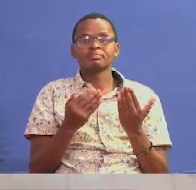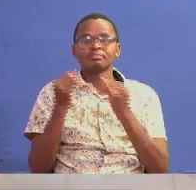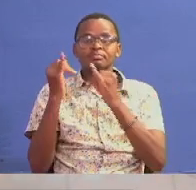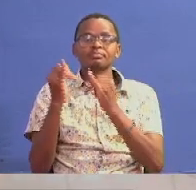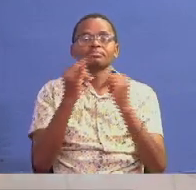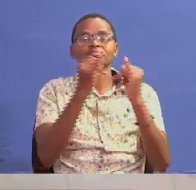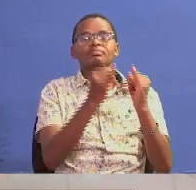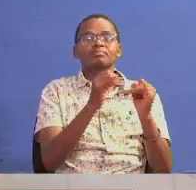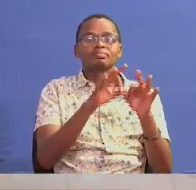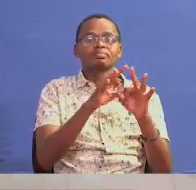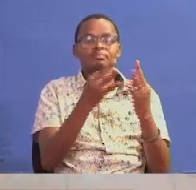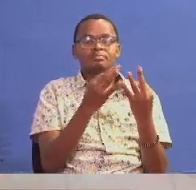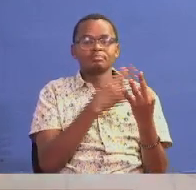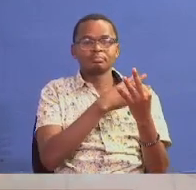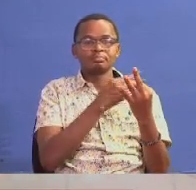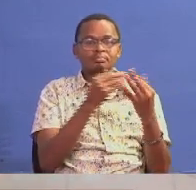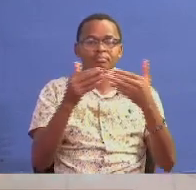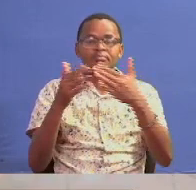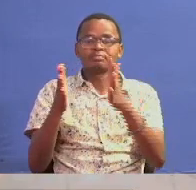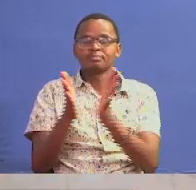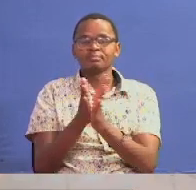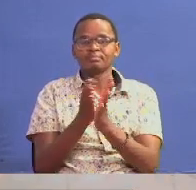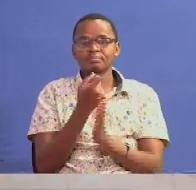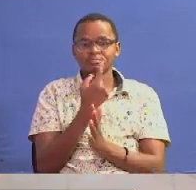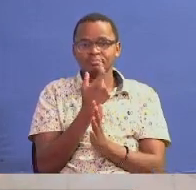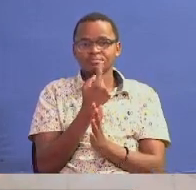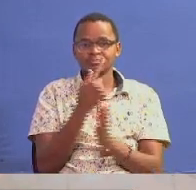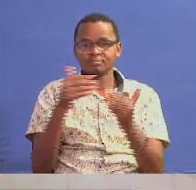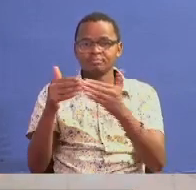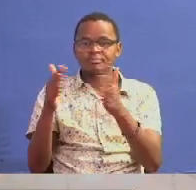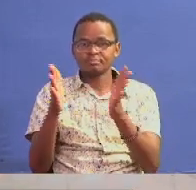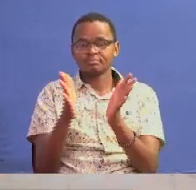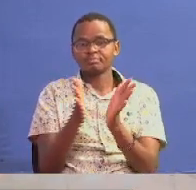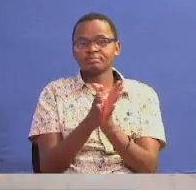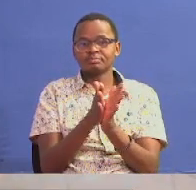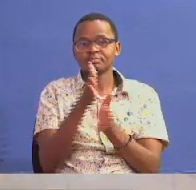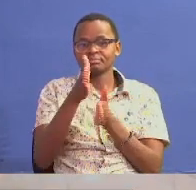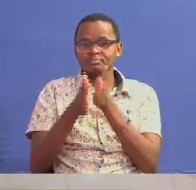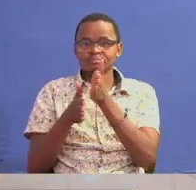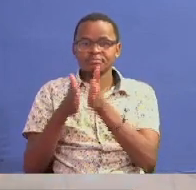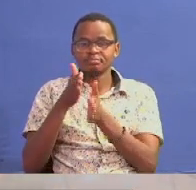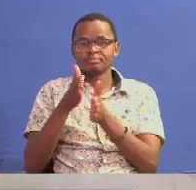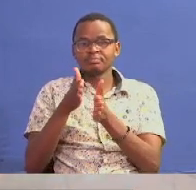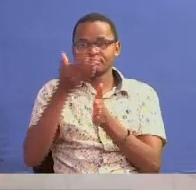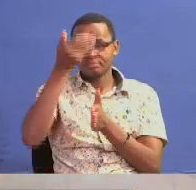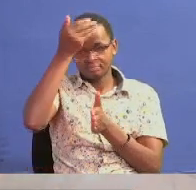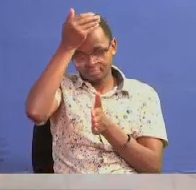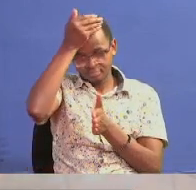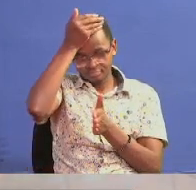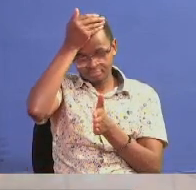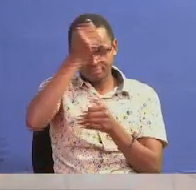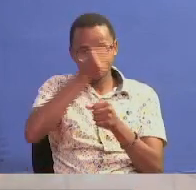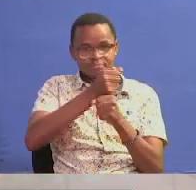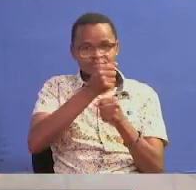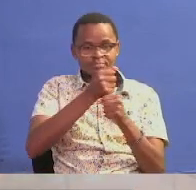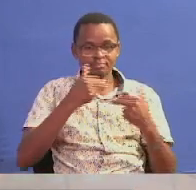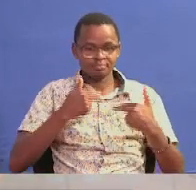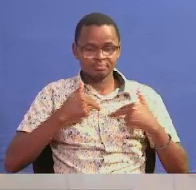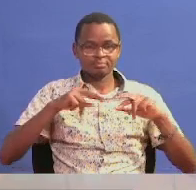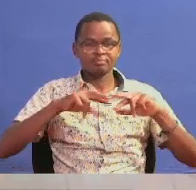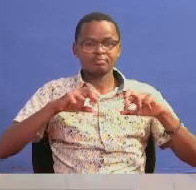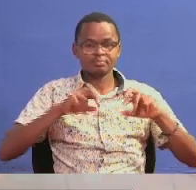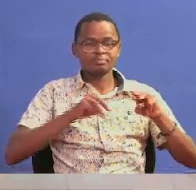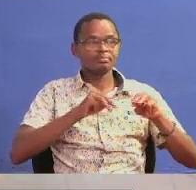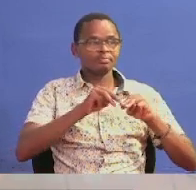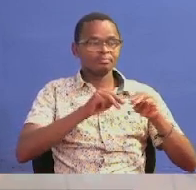of individuals, families, and communities in the medical and community settings. Nurses are actively involved in healthcare,